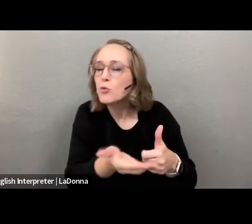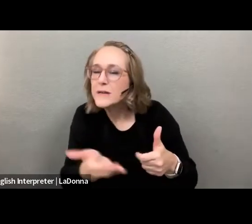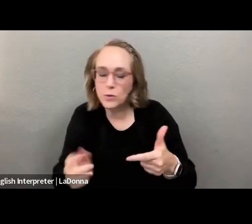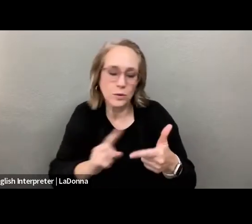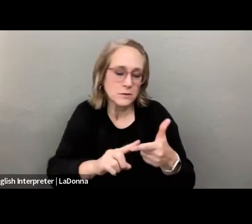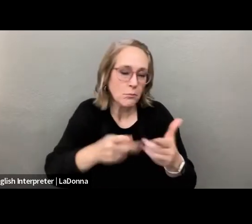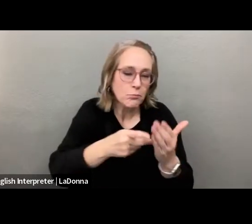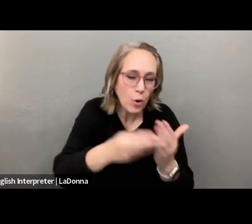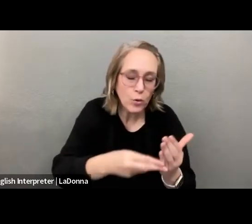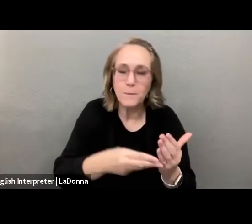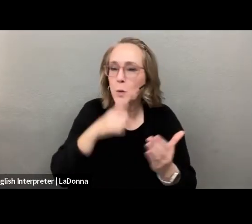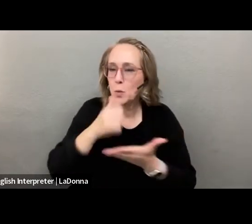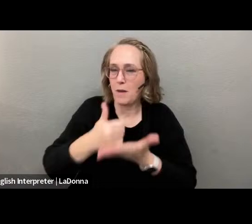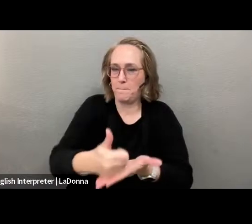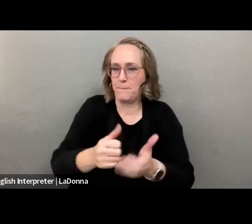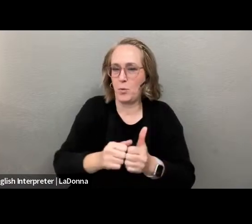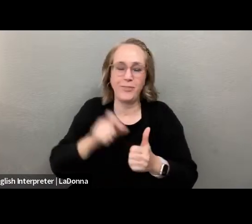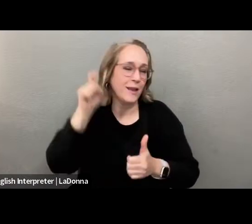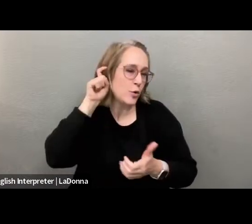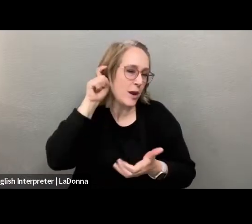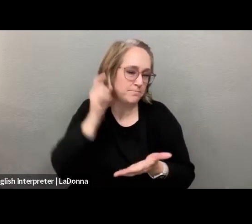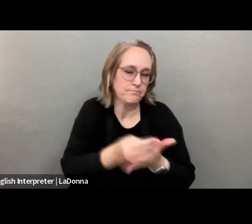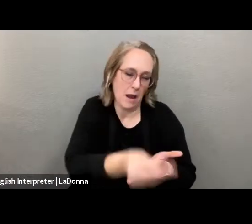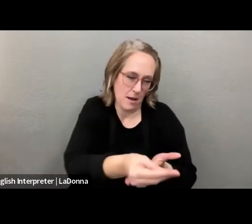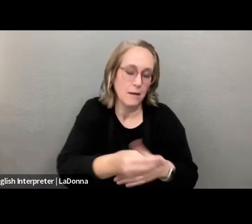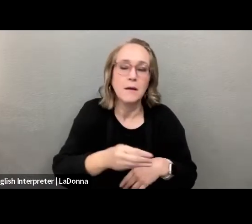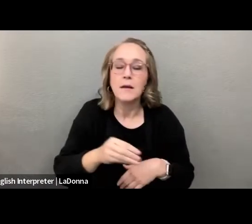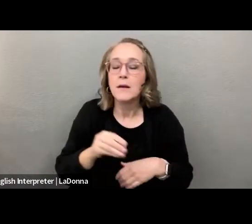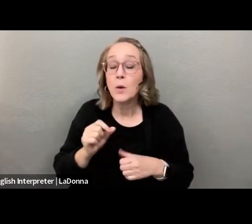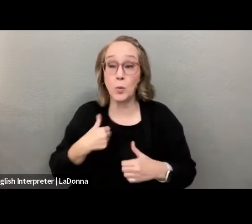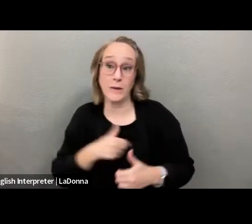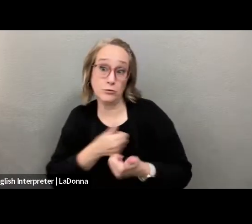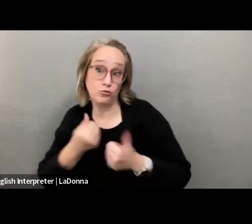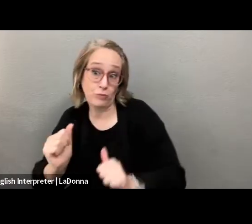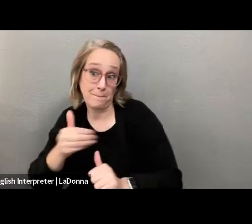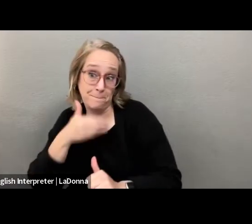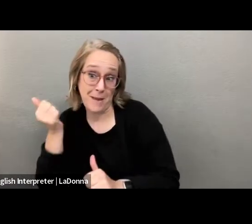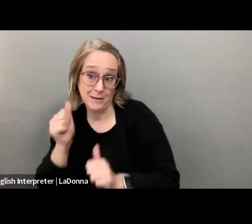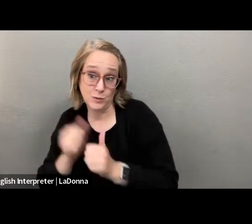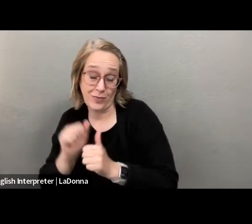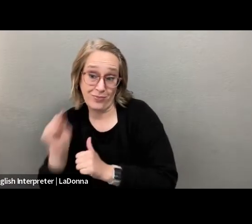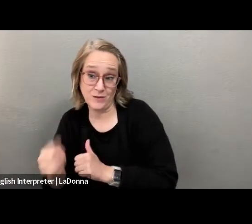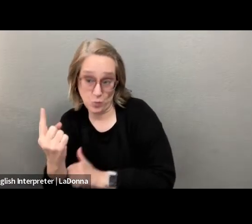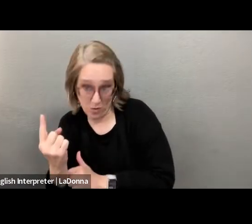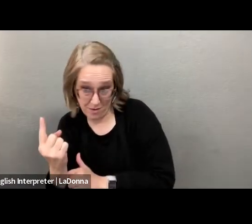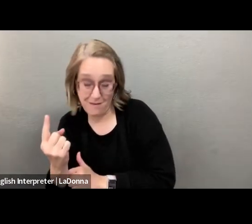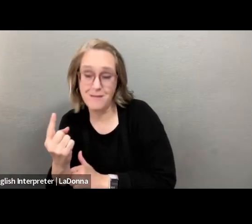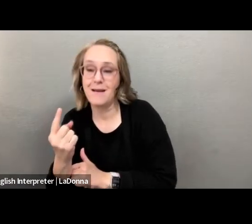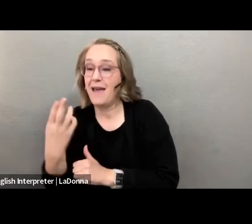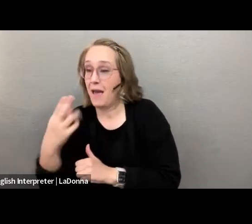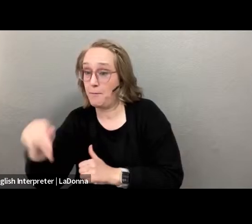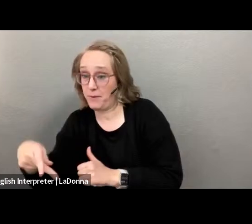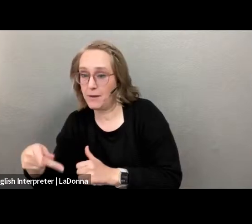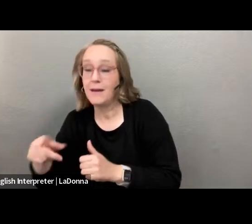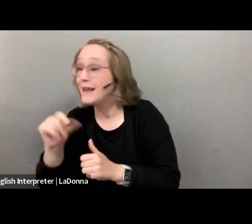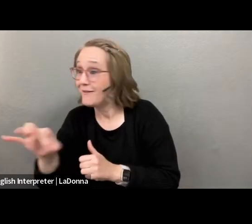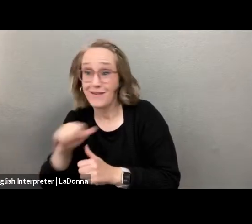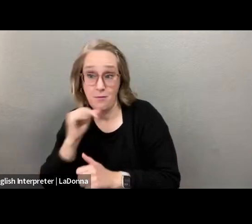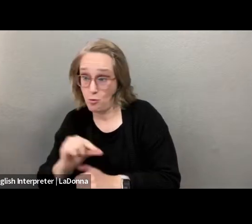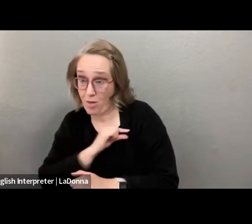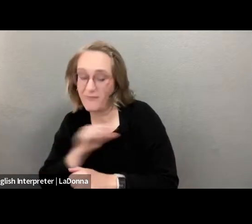that do provide help with hearing aids. So try our best to get people that information and resources that they